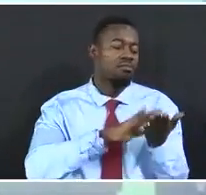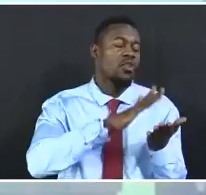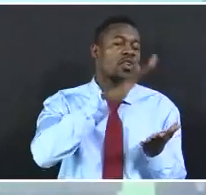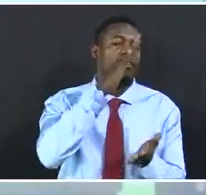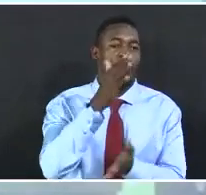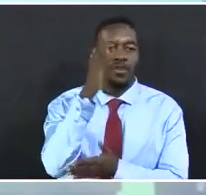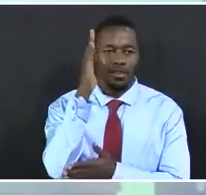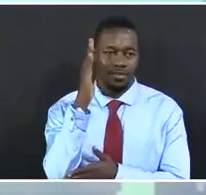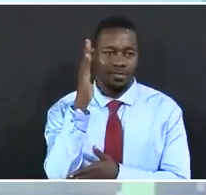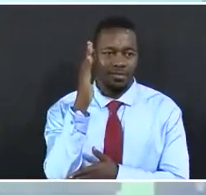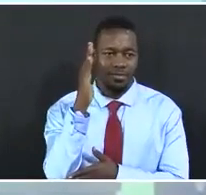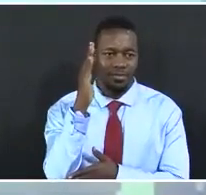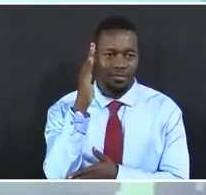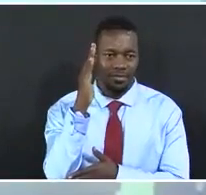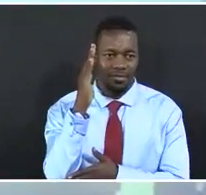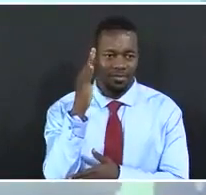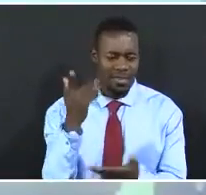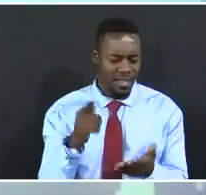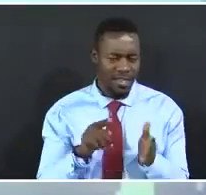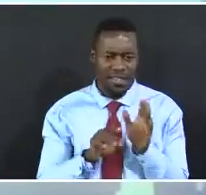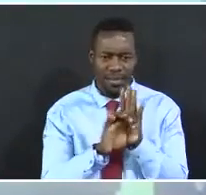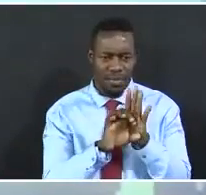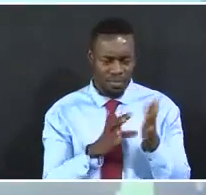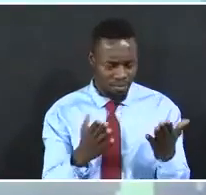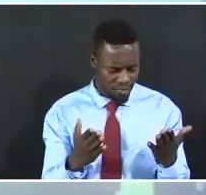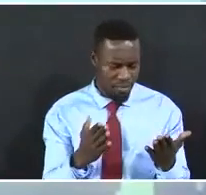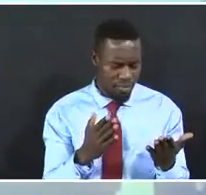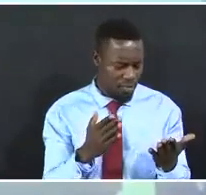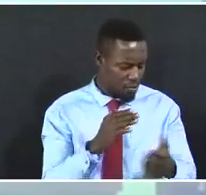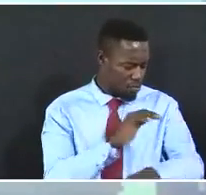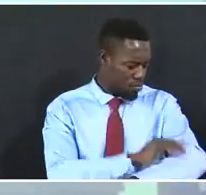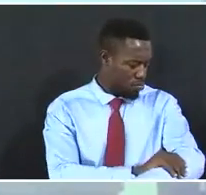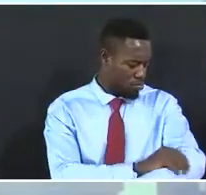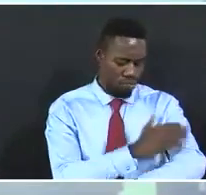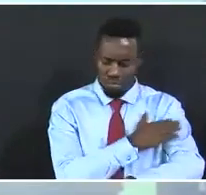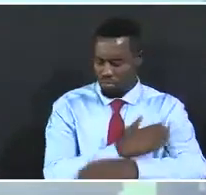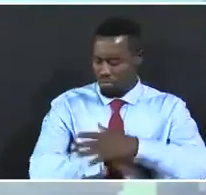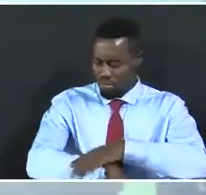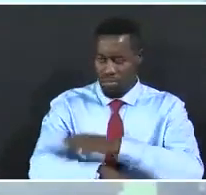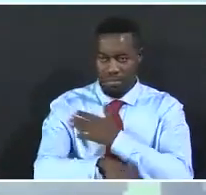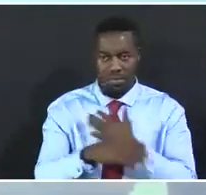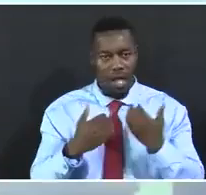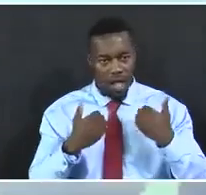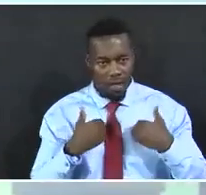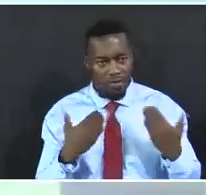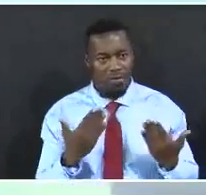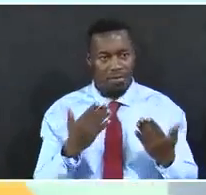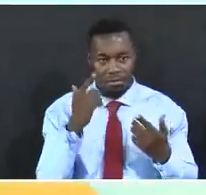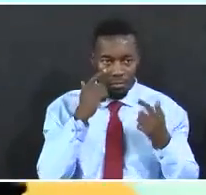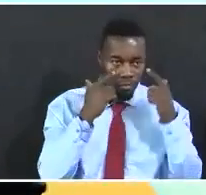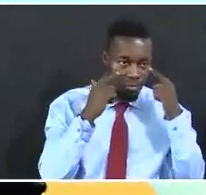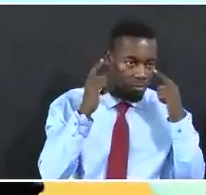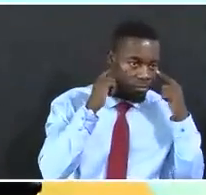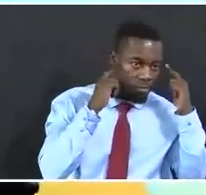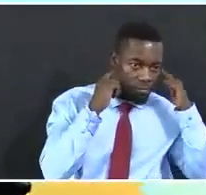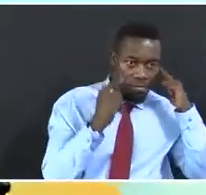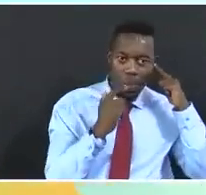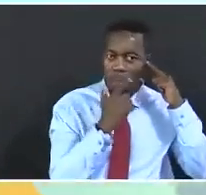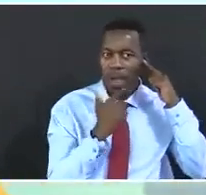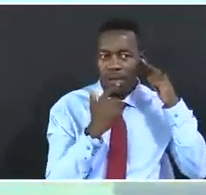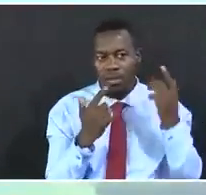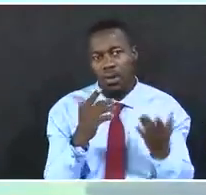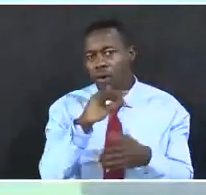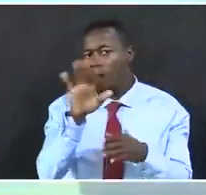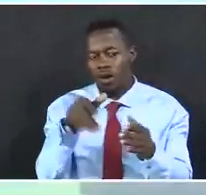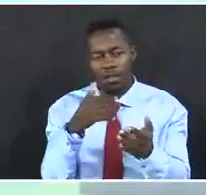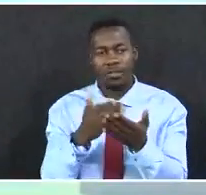God. Sadly, though, some of these organs, the hands, the eyes, the ears, the mouth, all